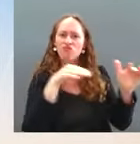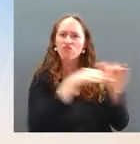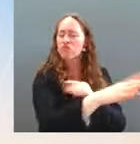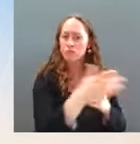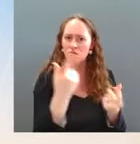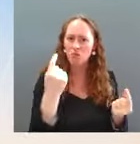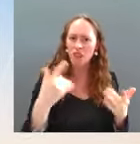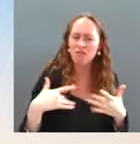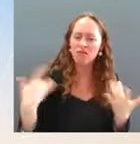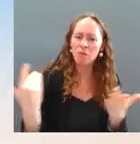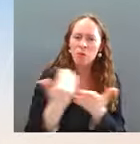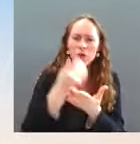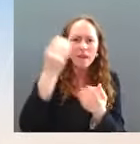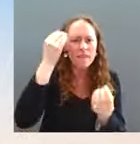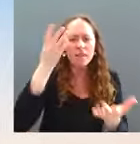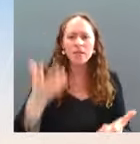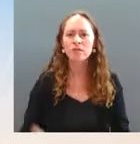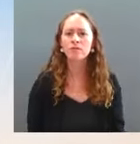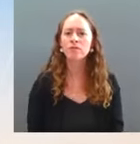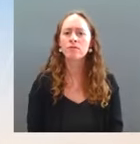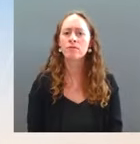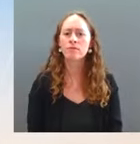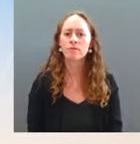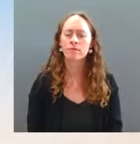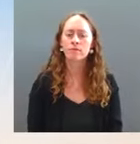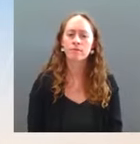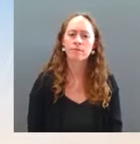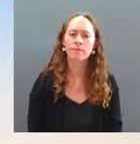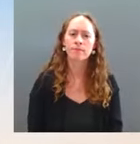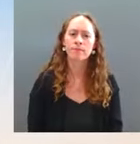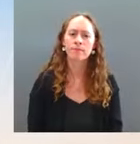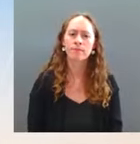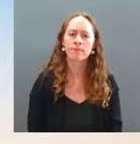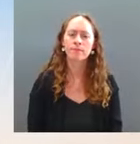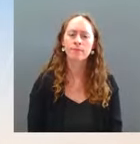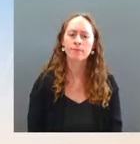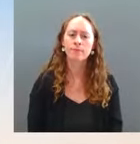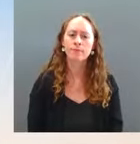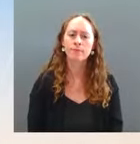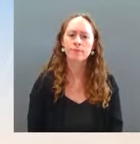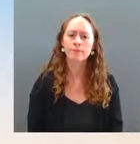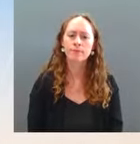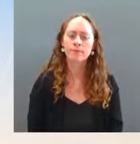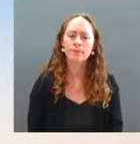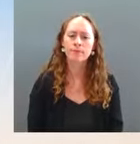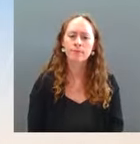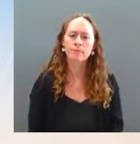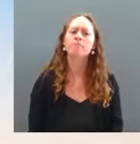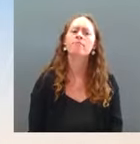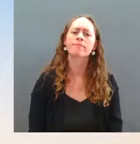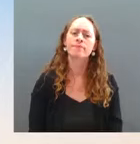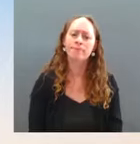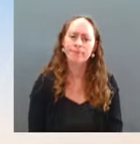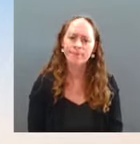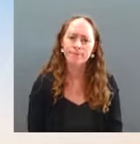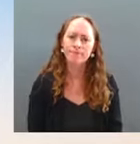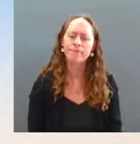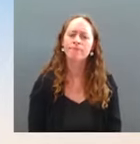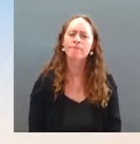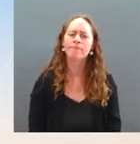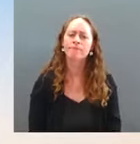this news is a reminder of how we've all mourned the tragic death of Amir Locke, and our thoughts and prayers continue to be with his